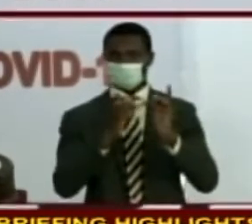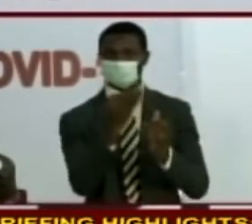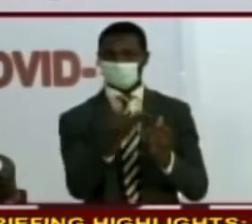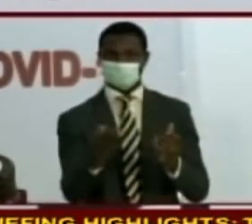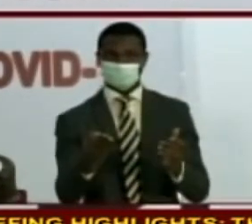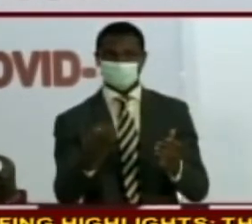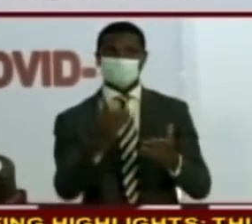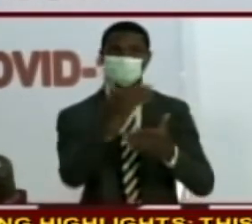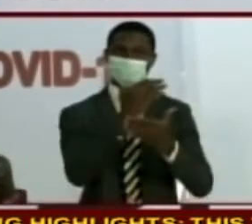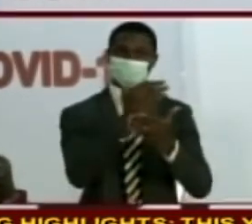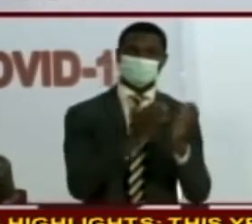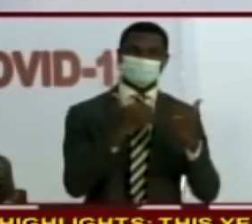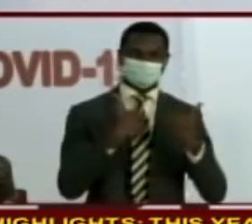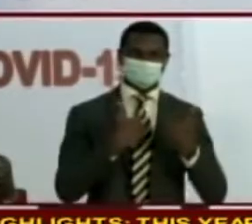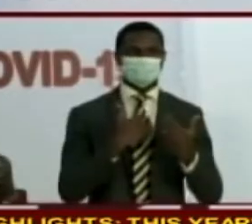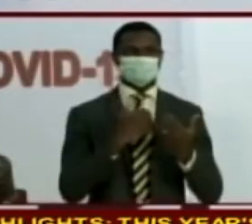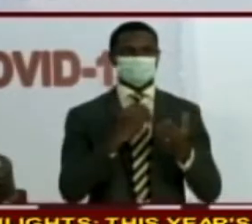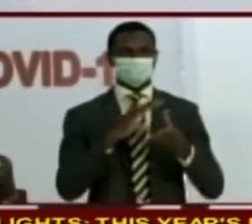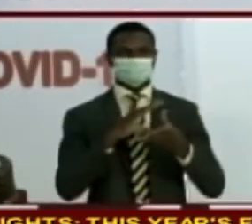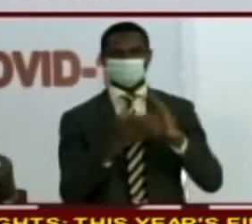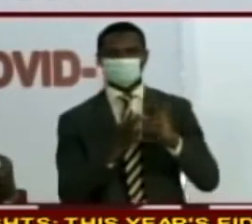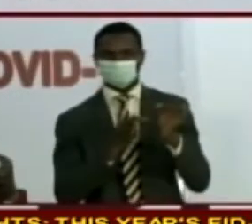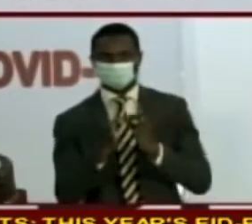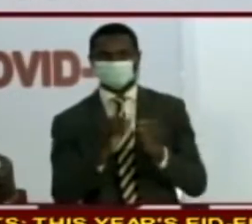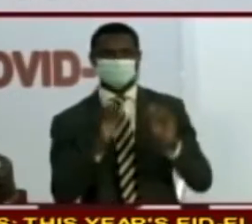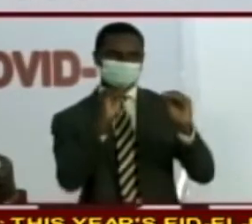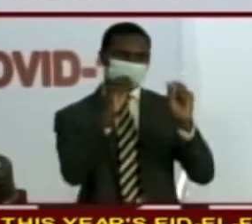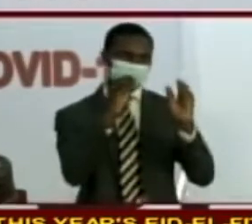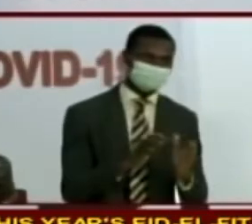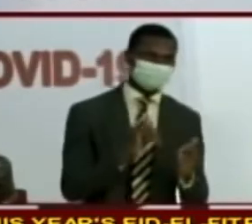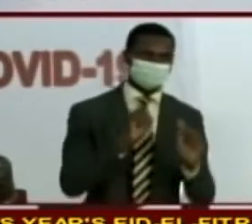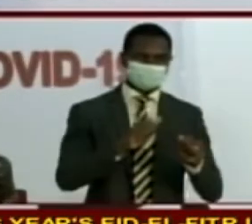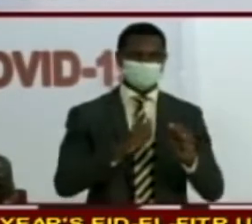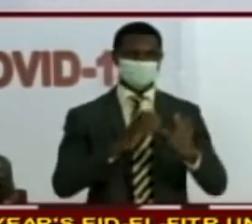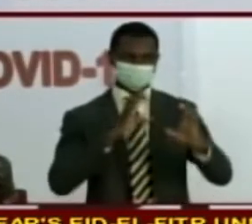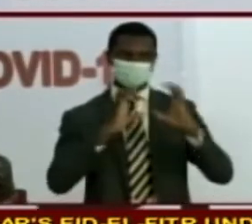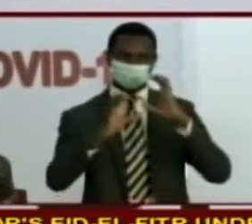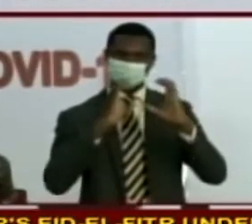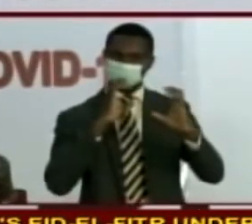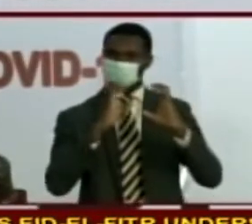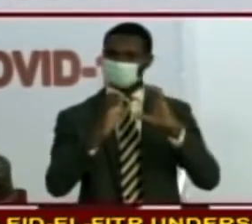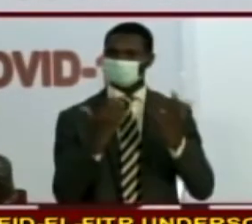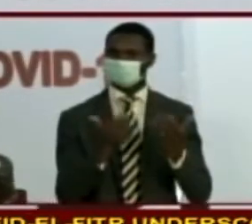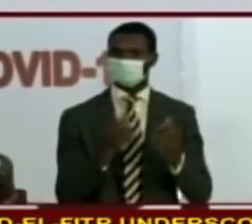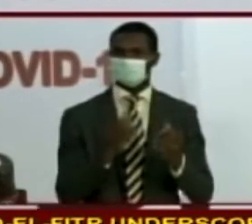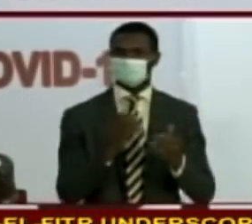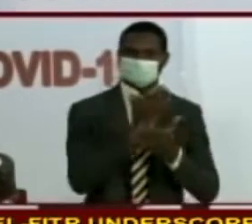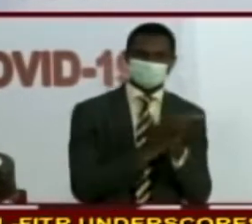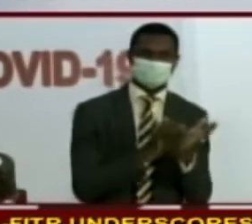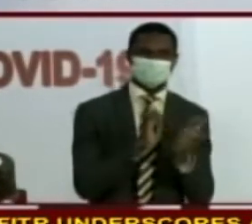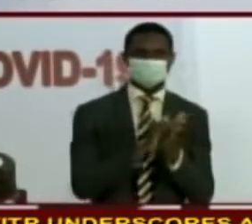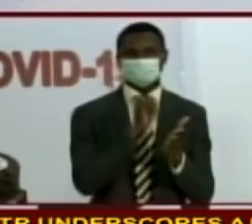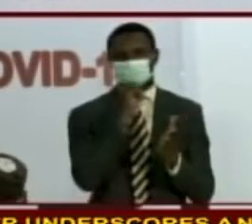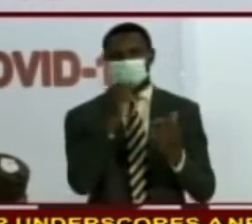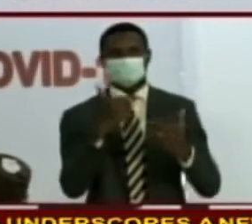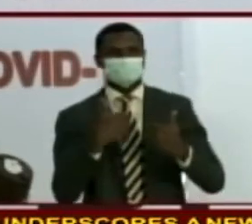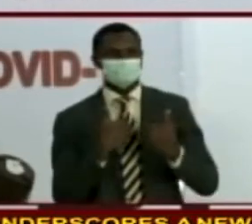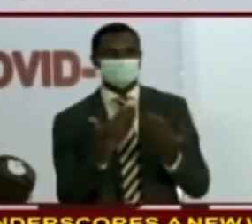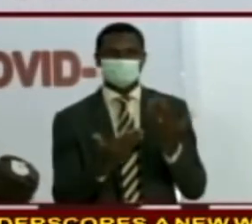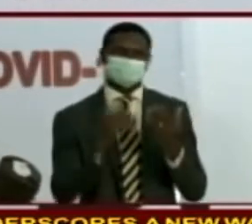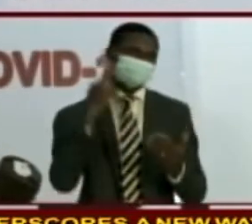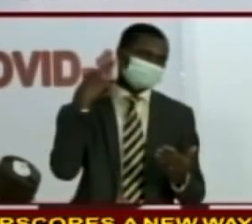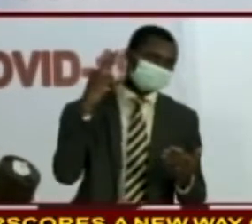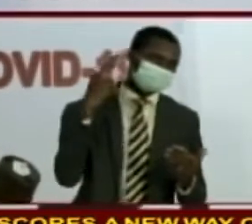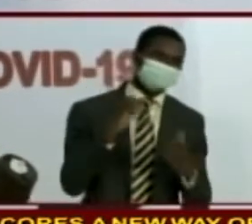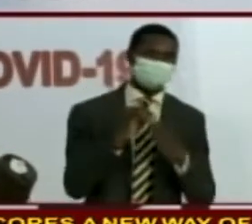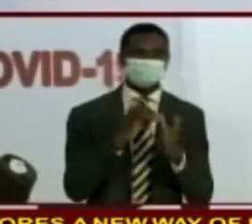a feedback mechanism where teachers and students can interact. Those that do not have, like you pointed out, radio or